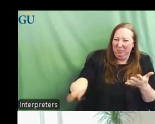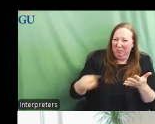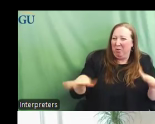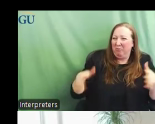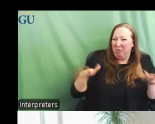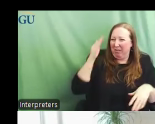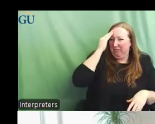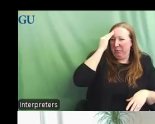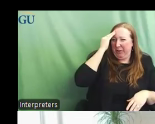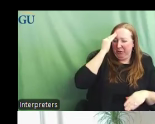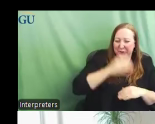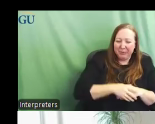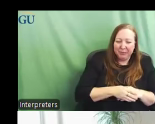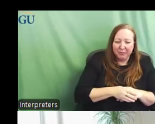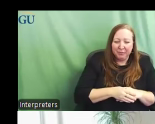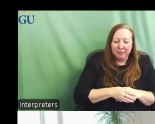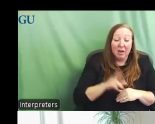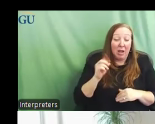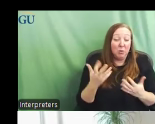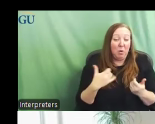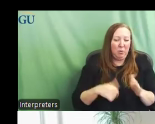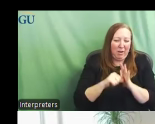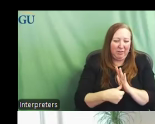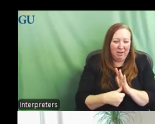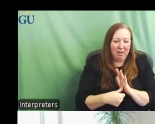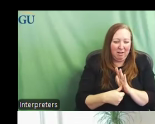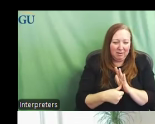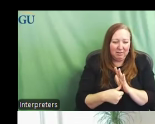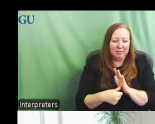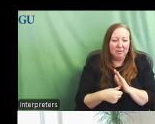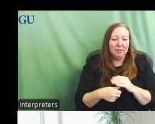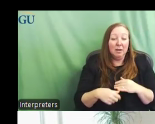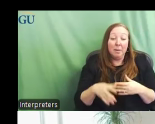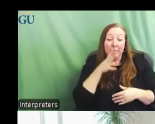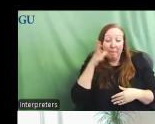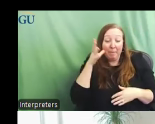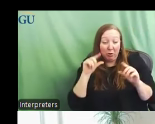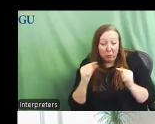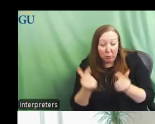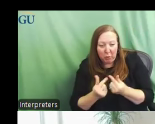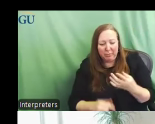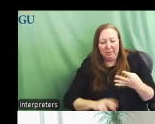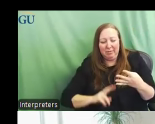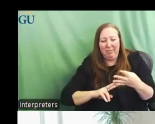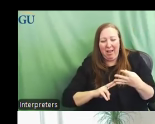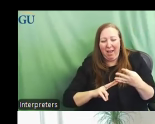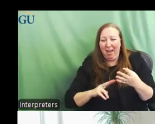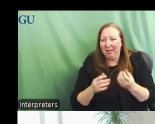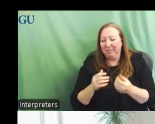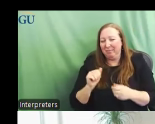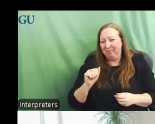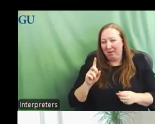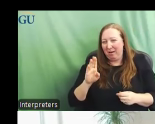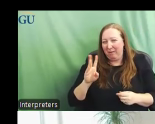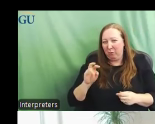work. I do want to emphasize the bottom two, the parent groups and the advocacy groups, because as we talk about facilitators